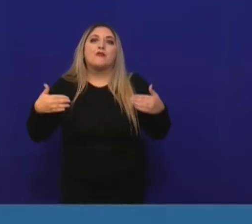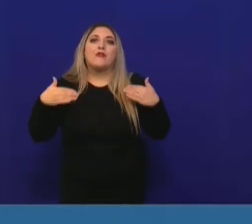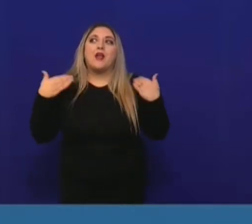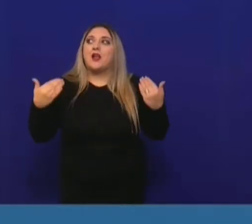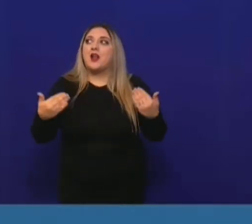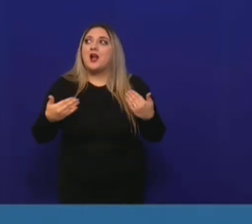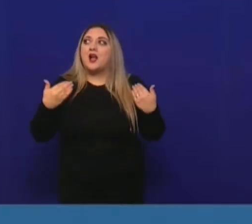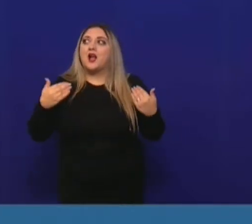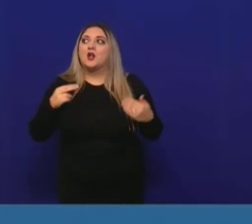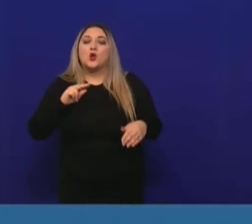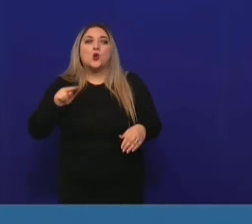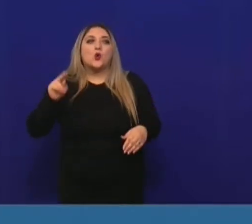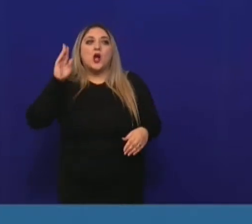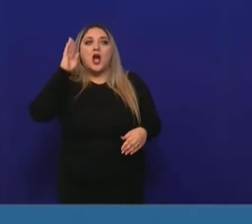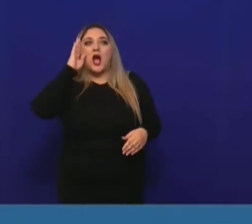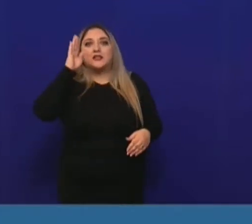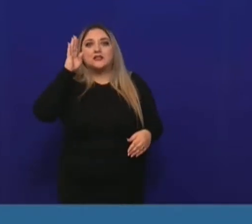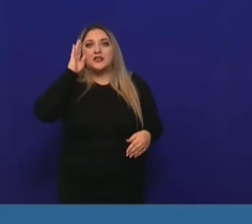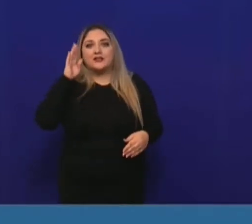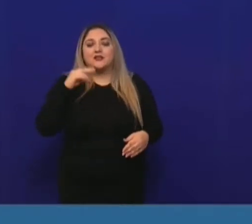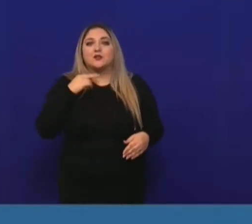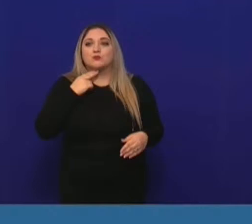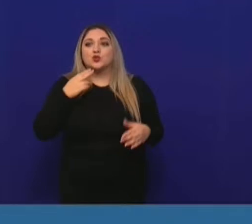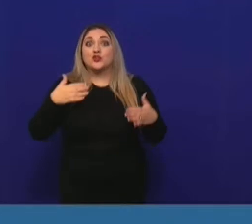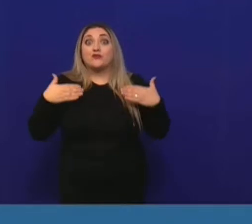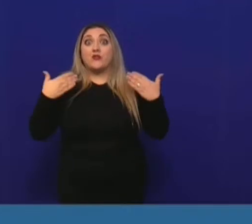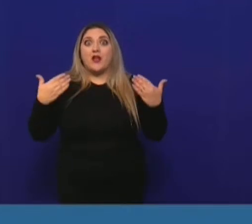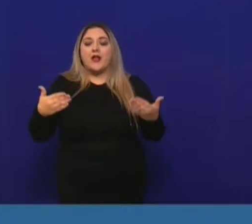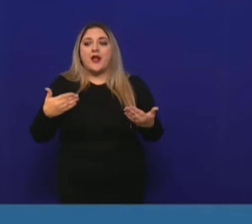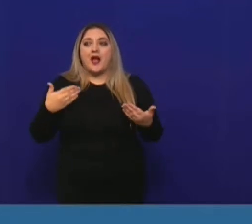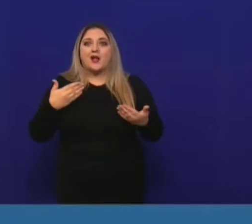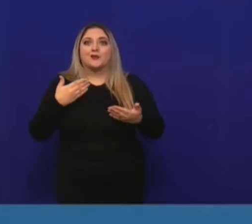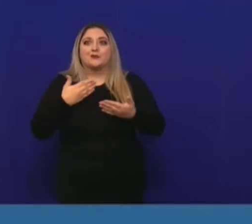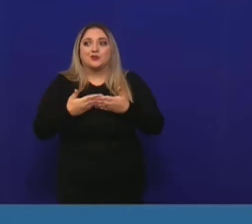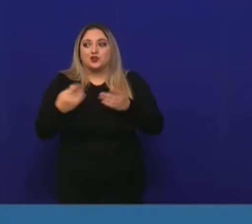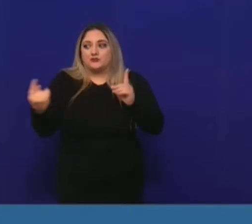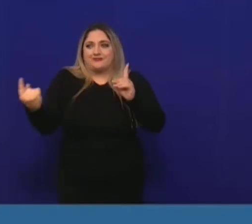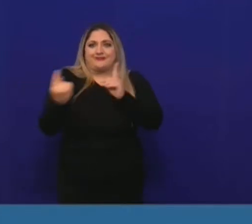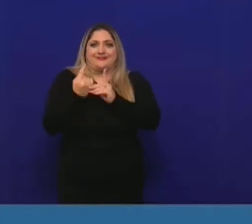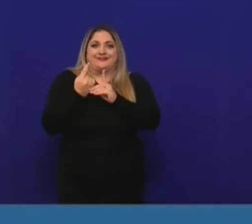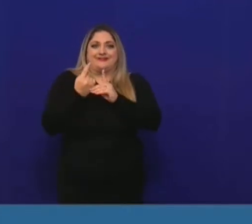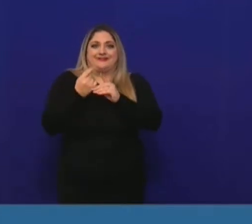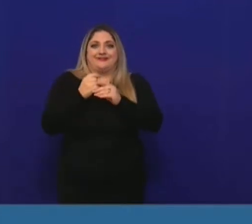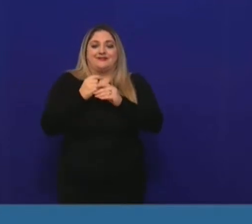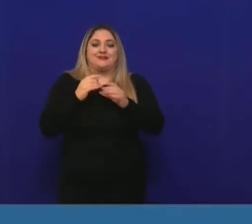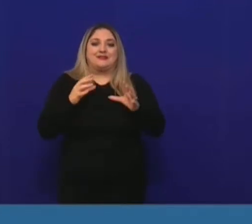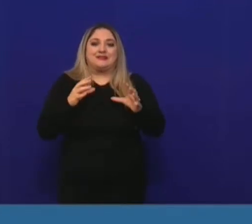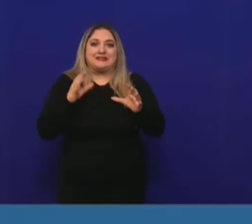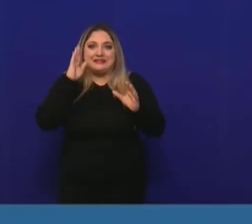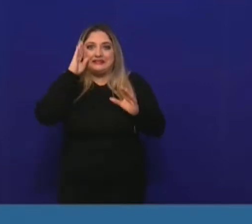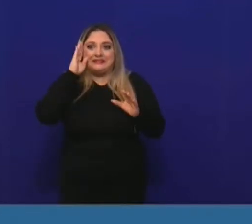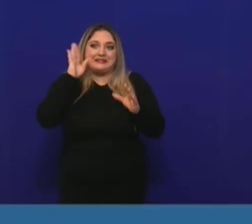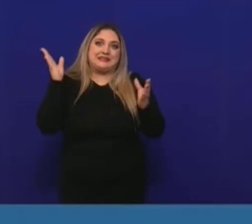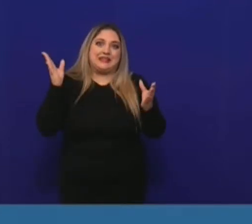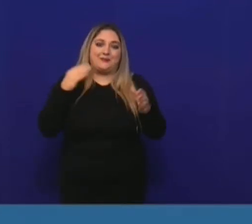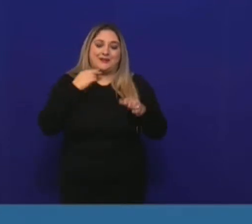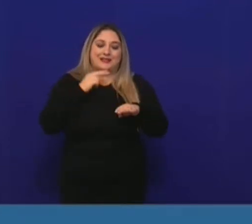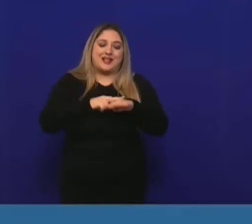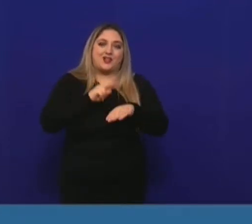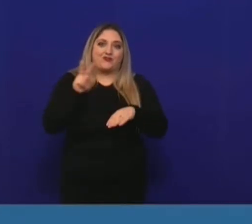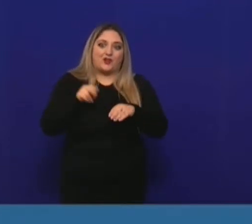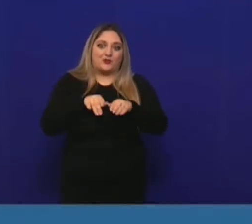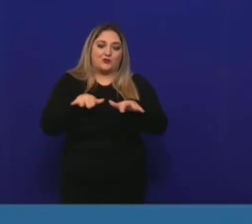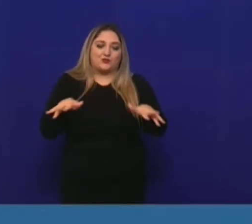u ma nifirħux b'modi li aħna nkunu qegħdin noħolqu laqat ta' nies ma' xulxin u allura hemmhekk jista' jkun hemm espożizzjoni